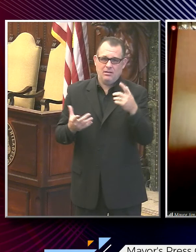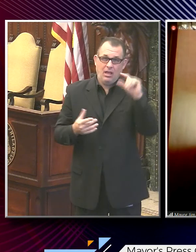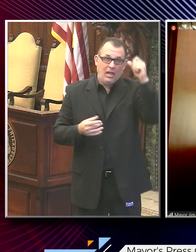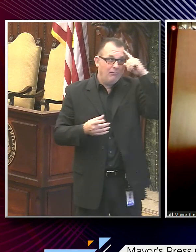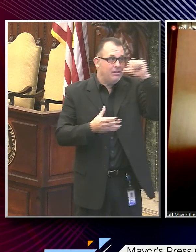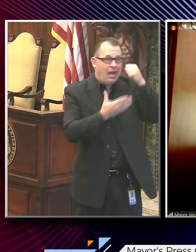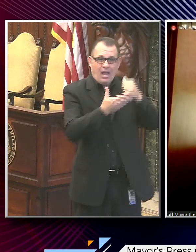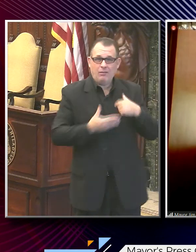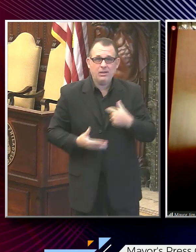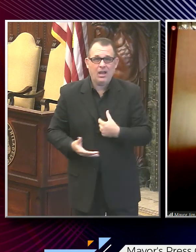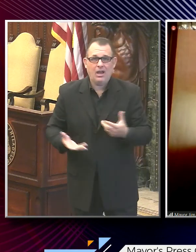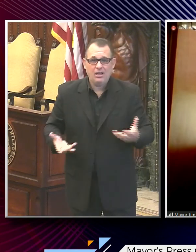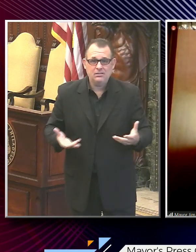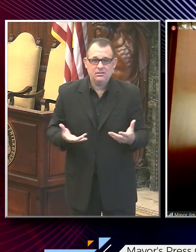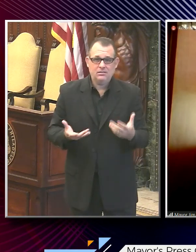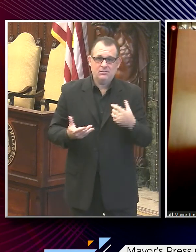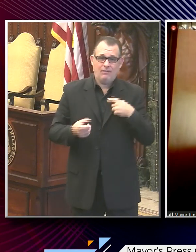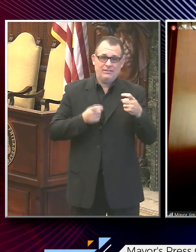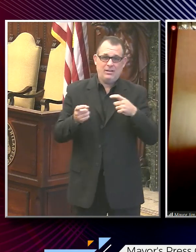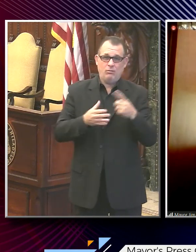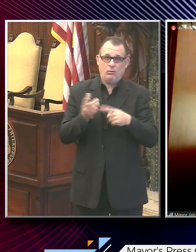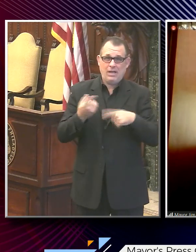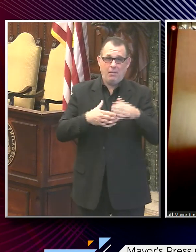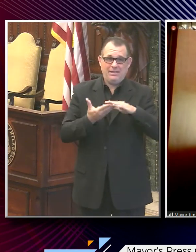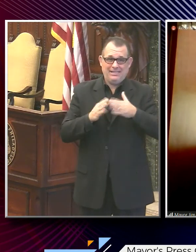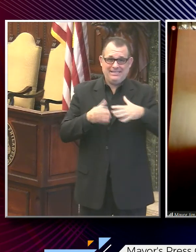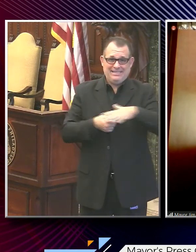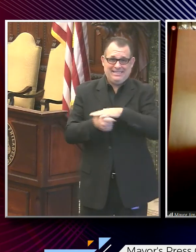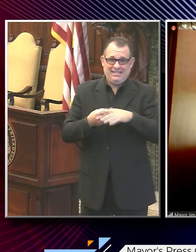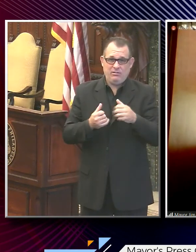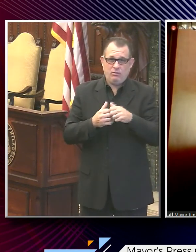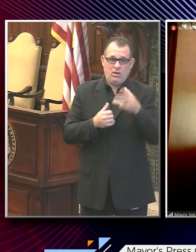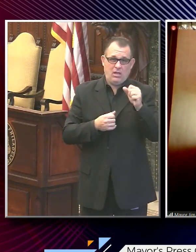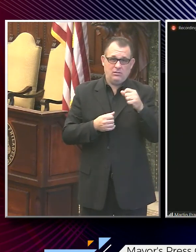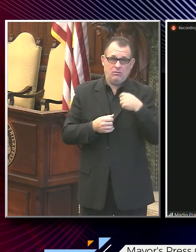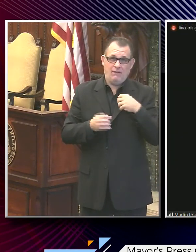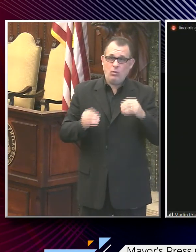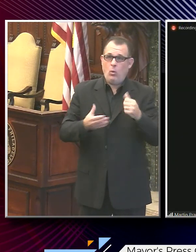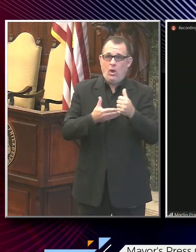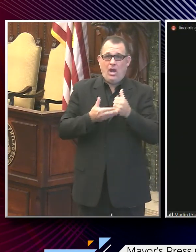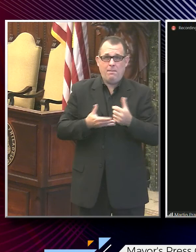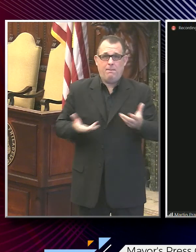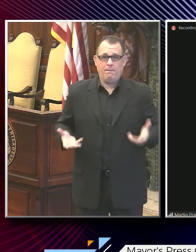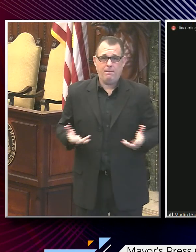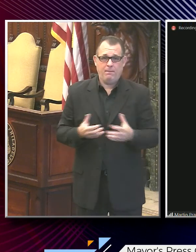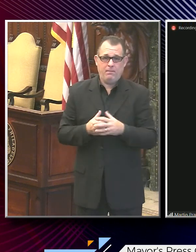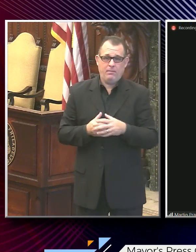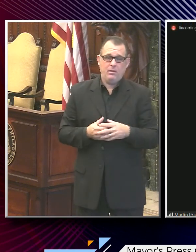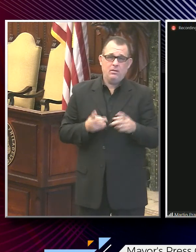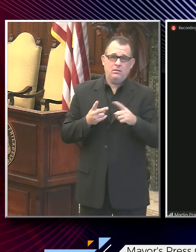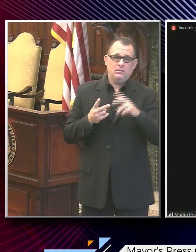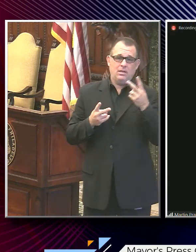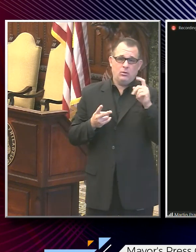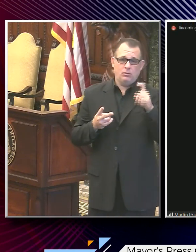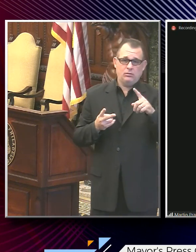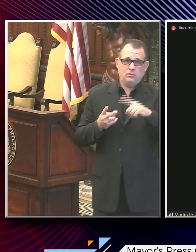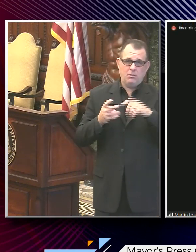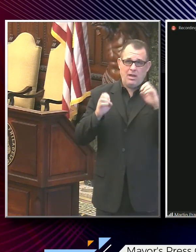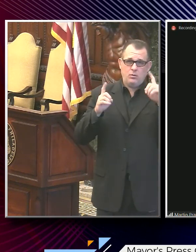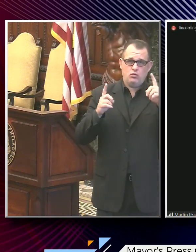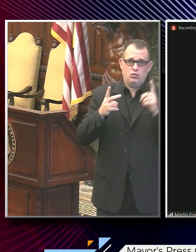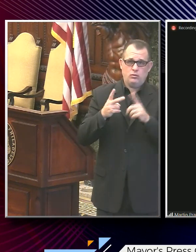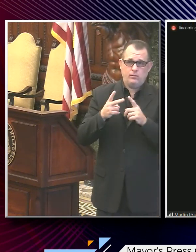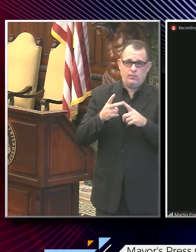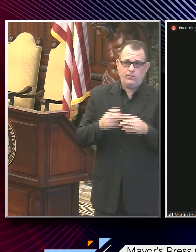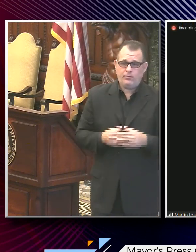way to regulate what goes on in our city when it comes to guns. Thank you. A second question is about education. And what is